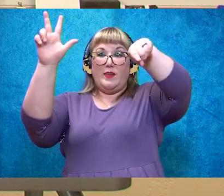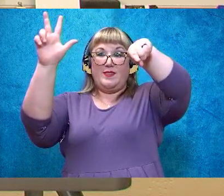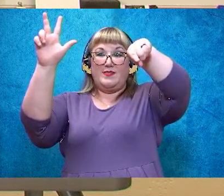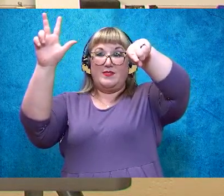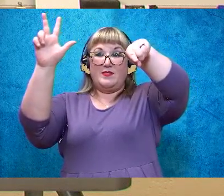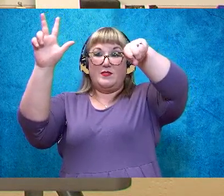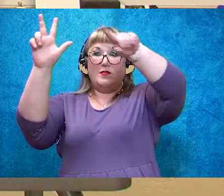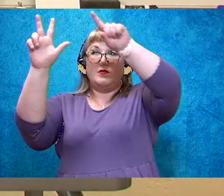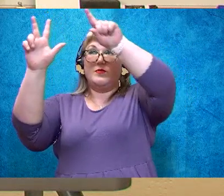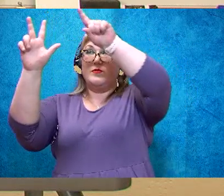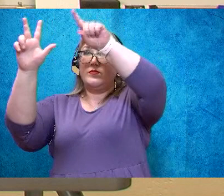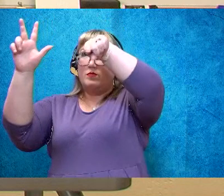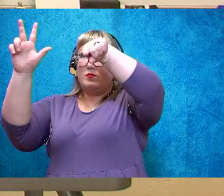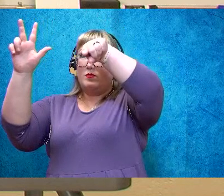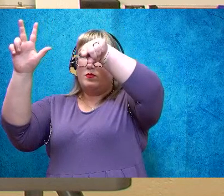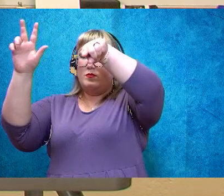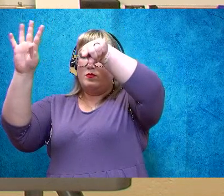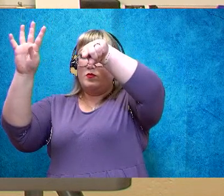3,